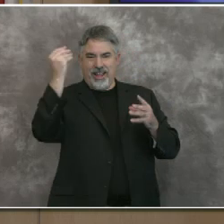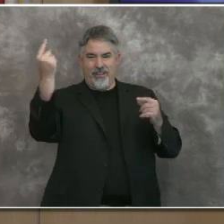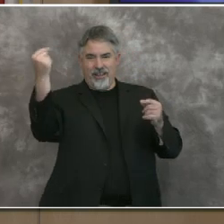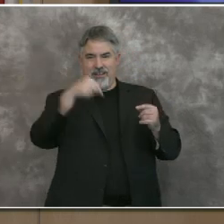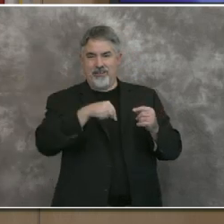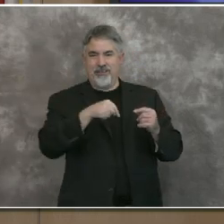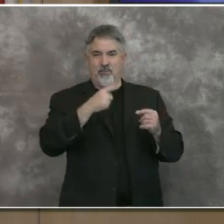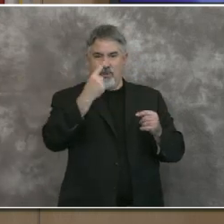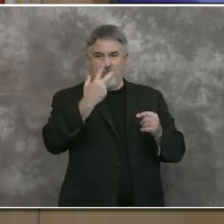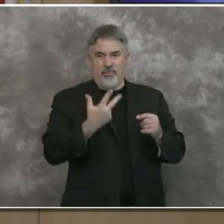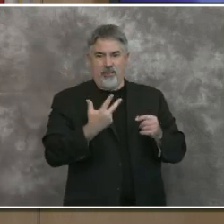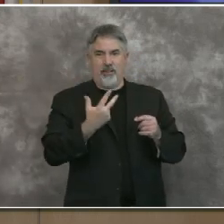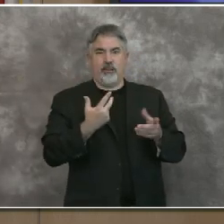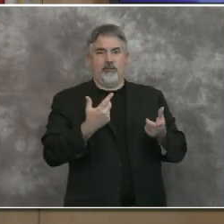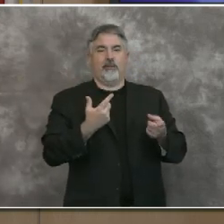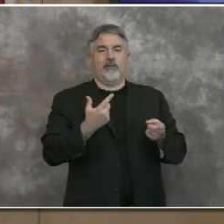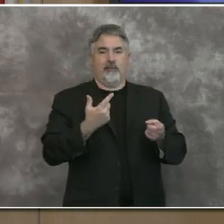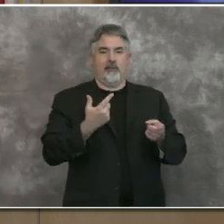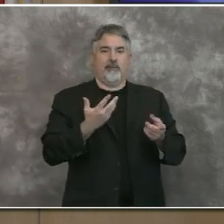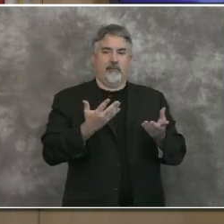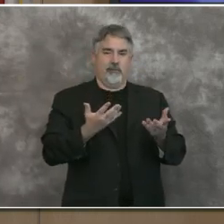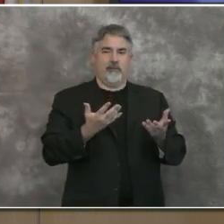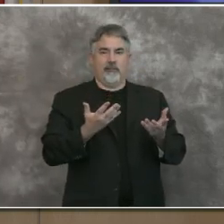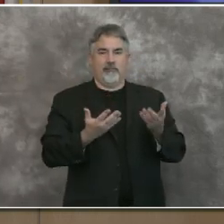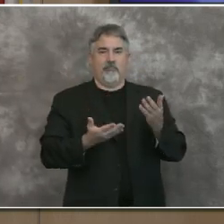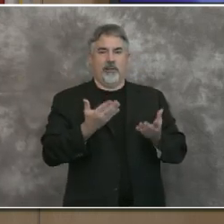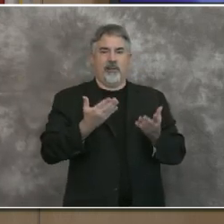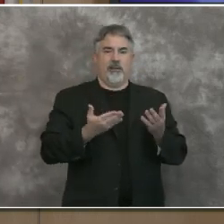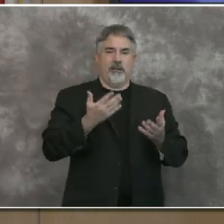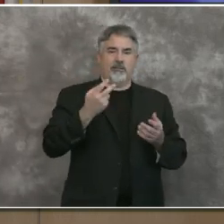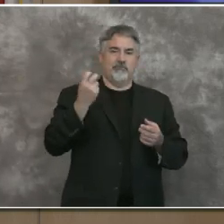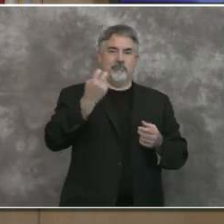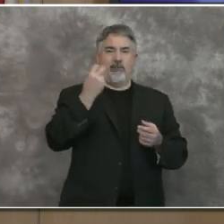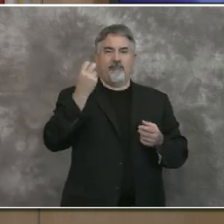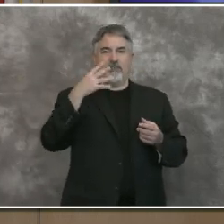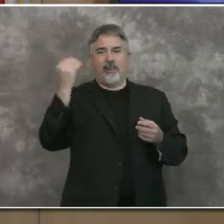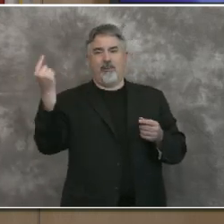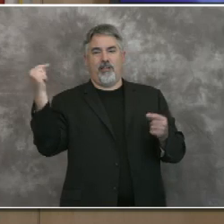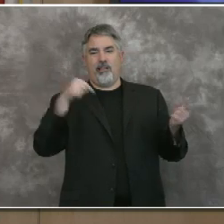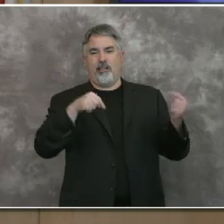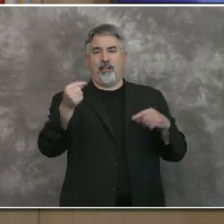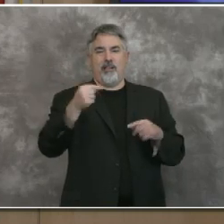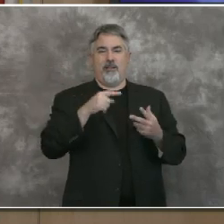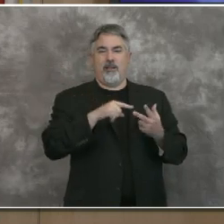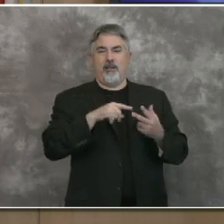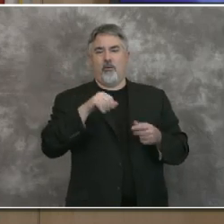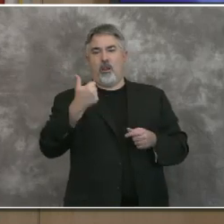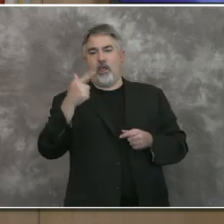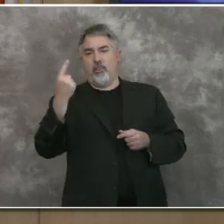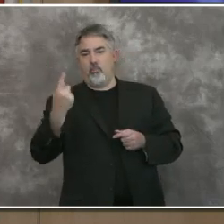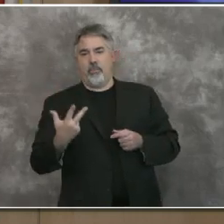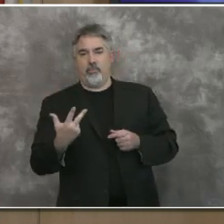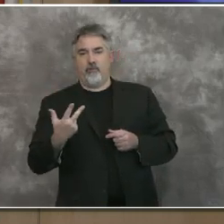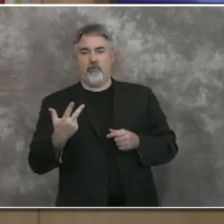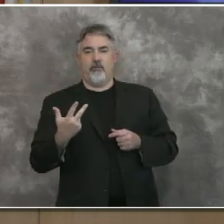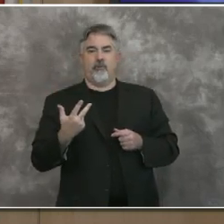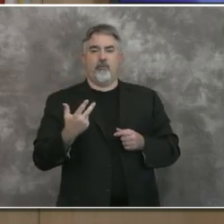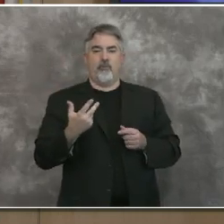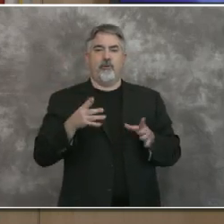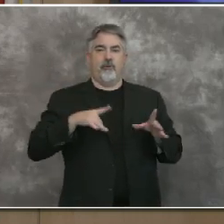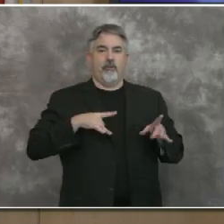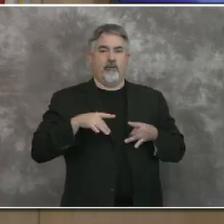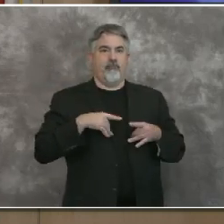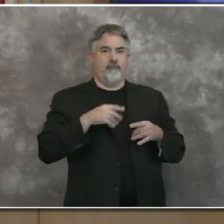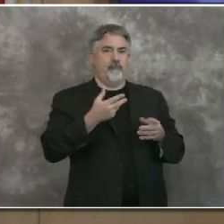2 weeks, but probably another third that have direct contacts with individuals who have crossed the border. This is not unusual